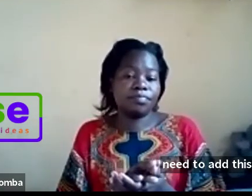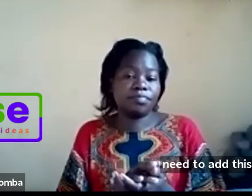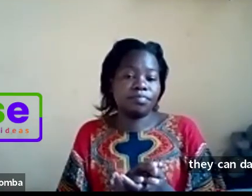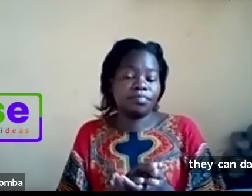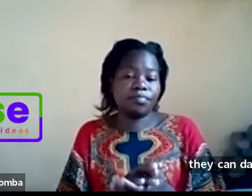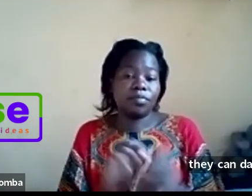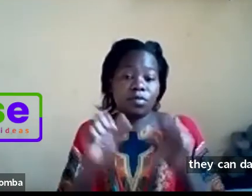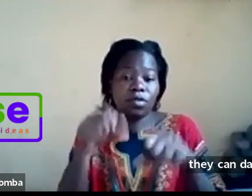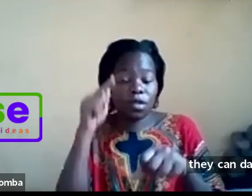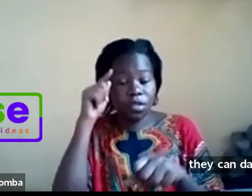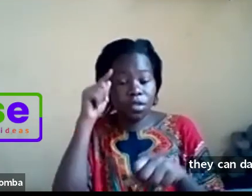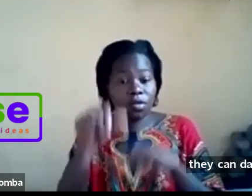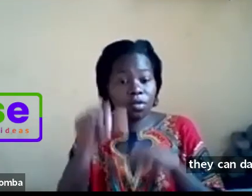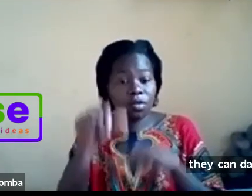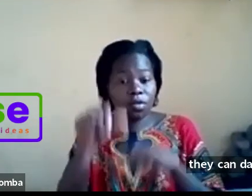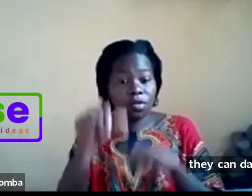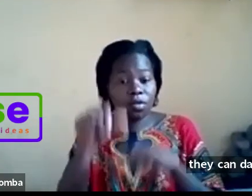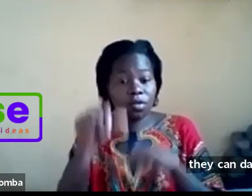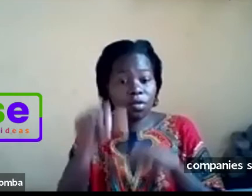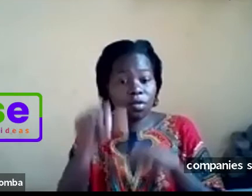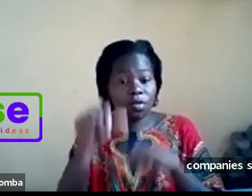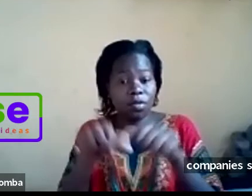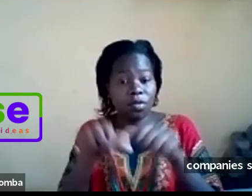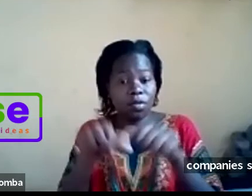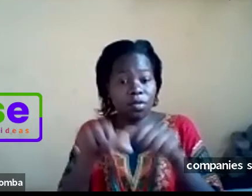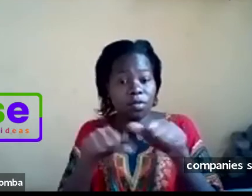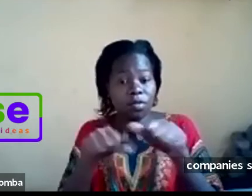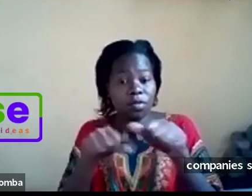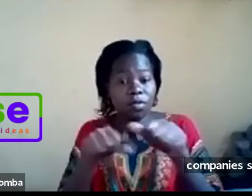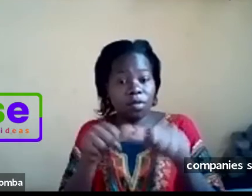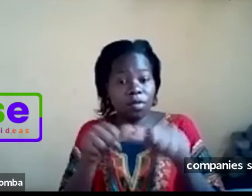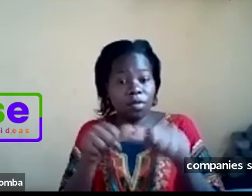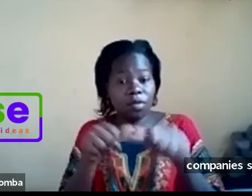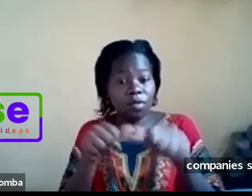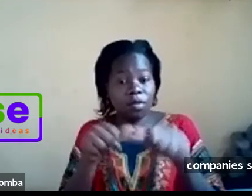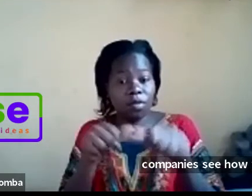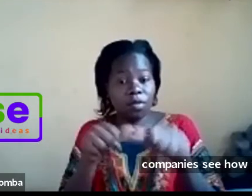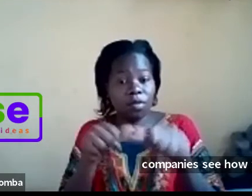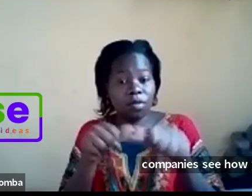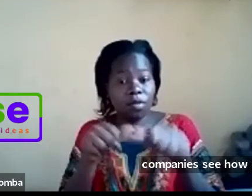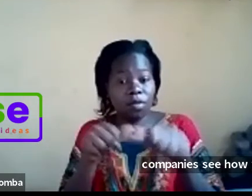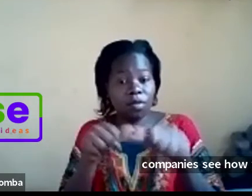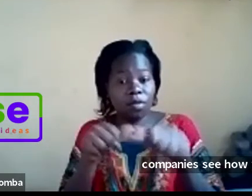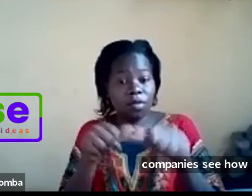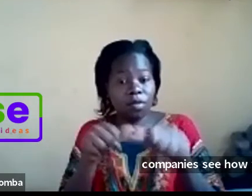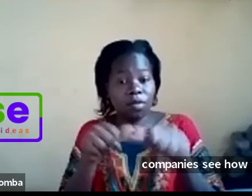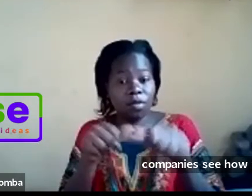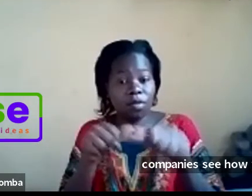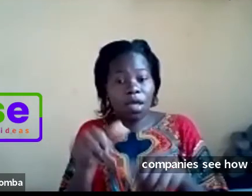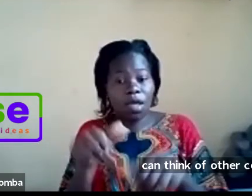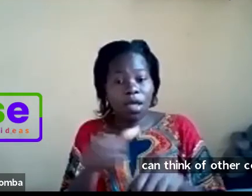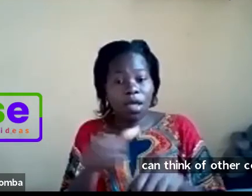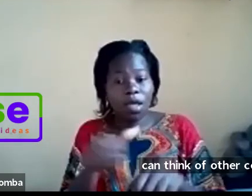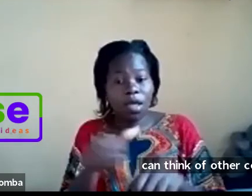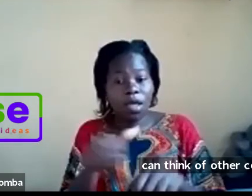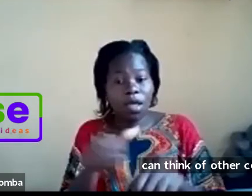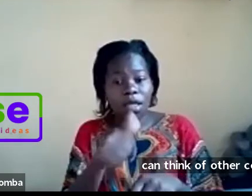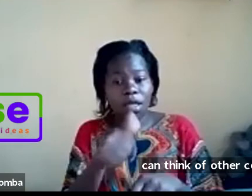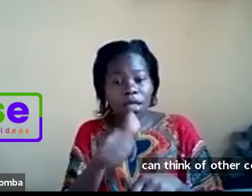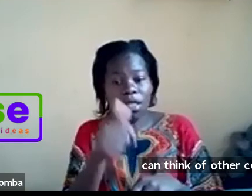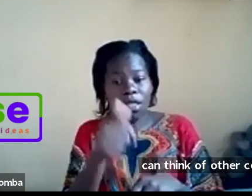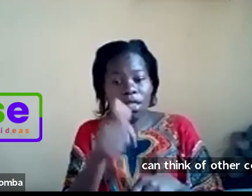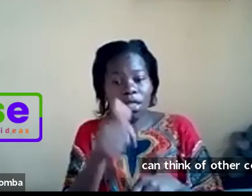how you can attract a foreign company to come and partner with you here in Uganda. That means as you